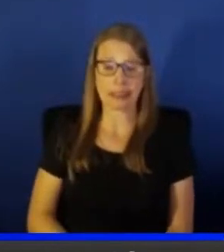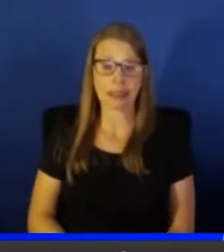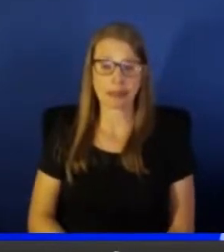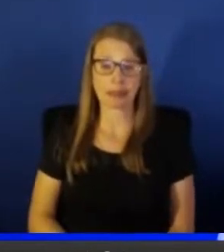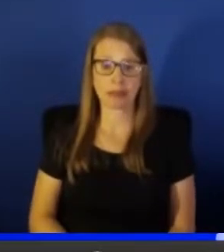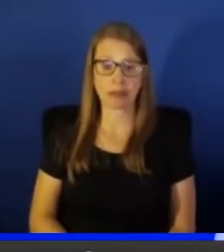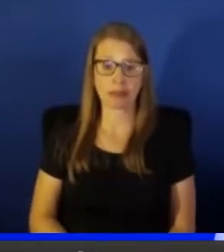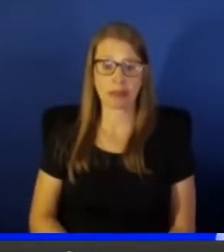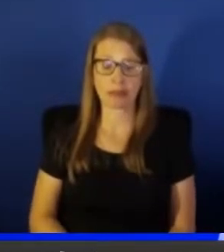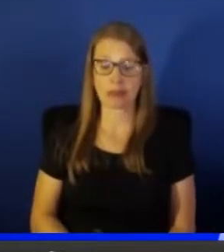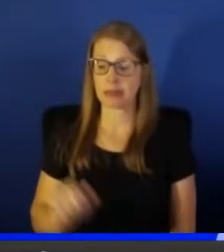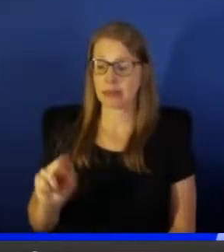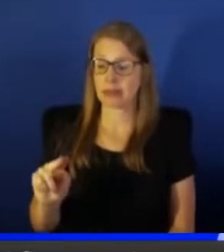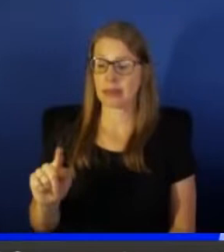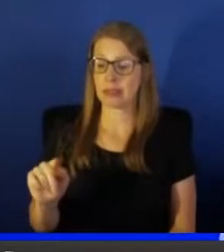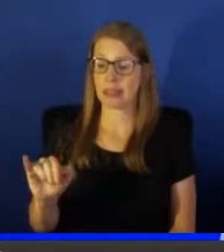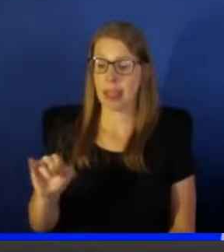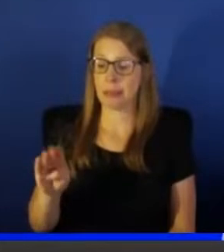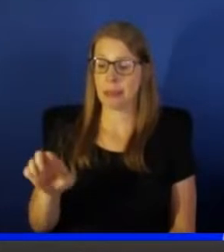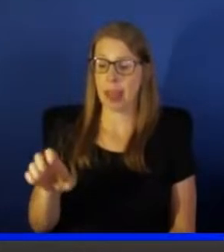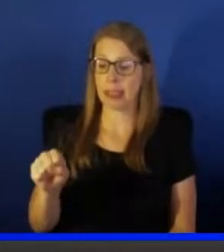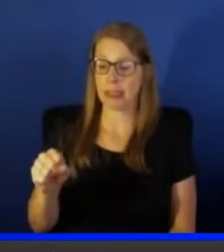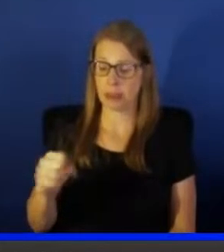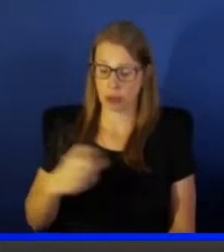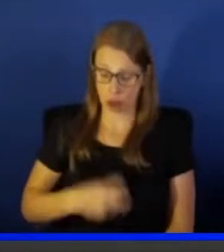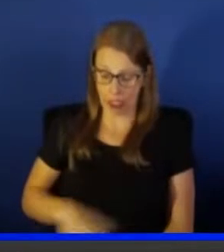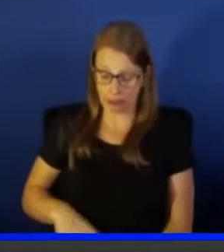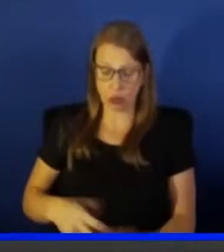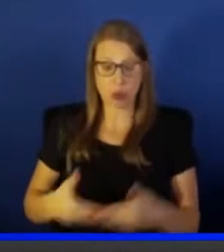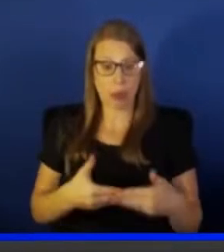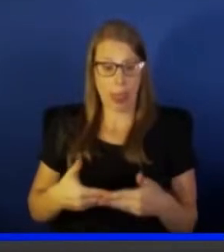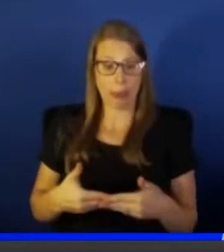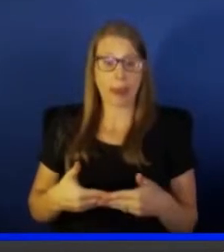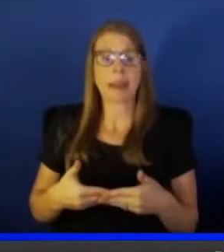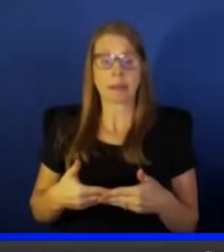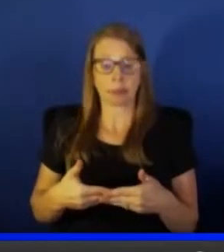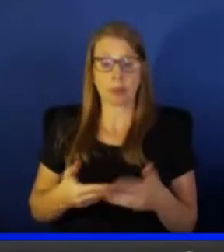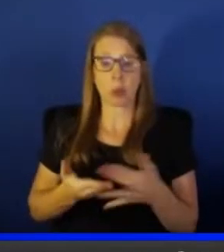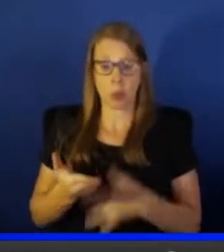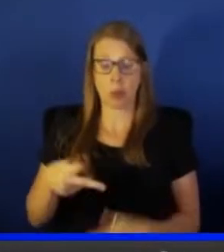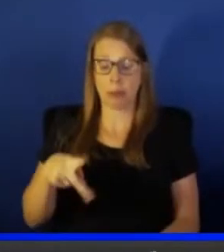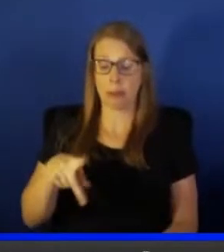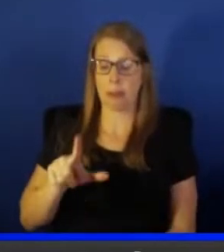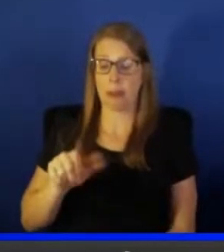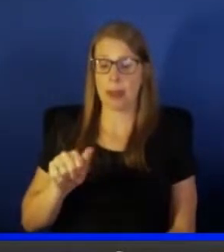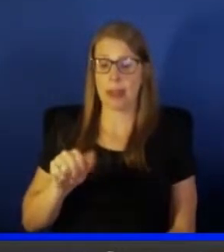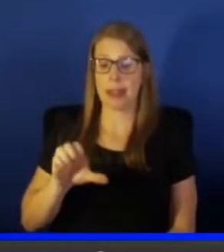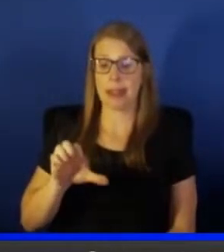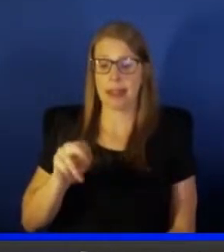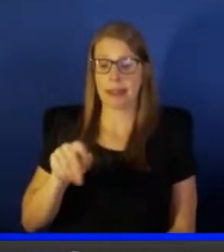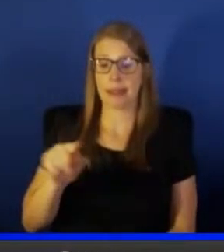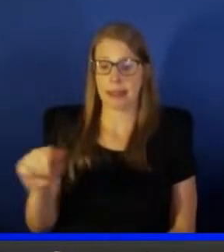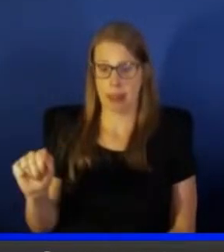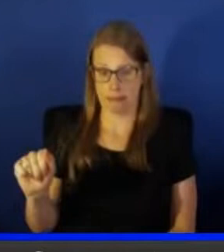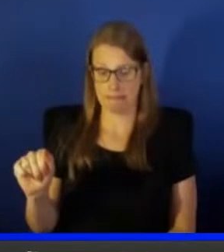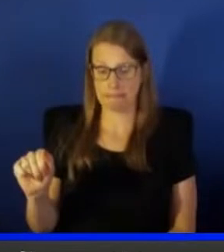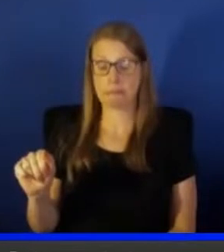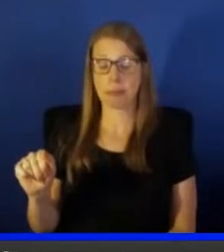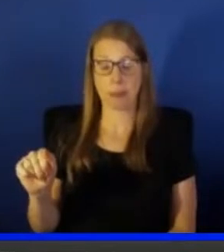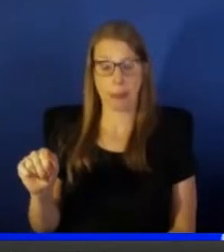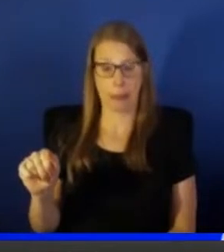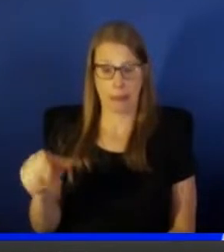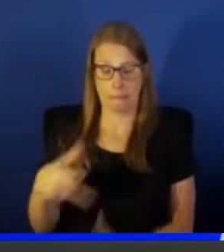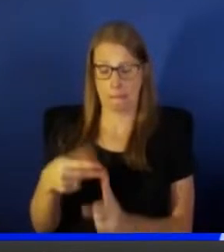transfer of those antibodies to baby and through the placenta. So vaccination continues to be vitally important to help